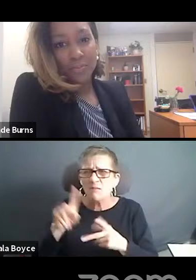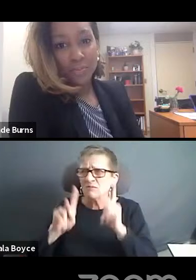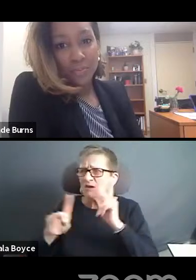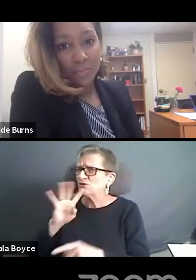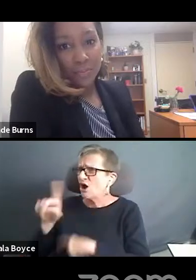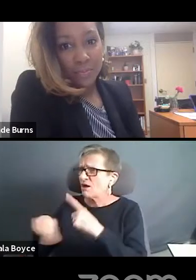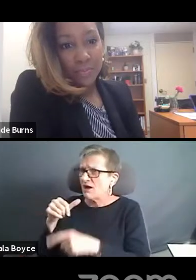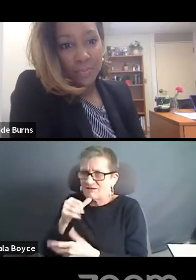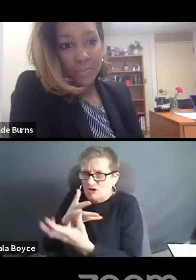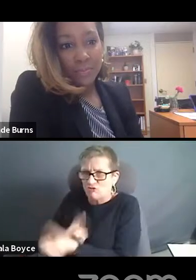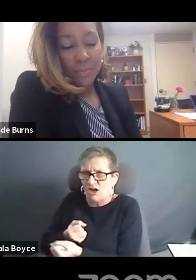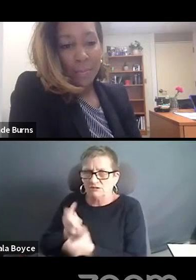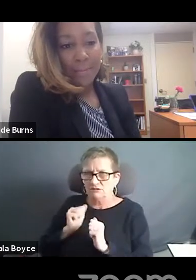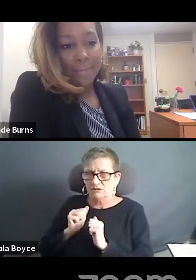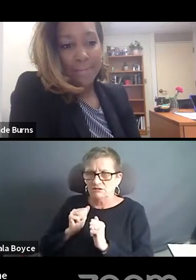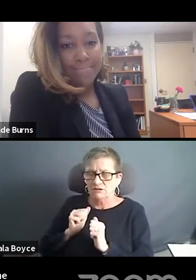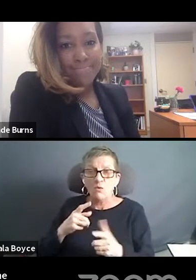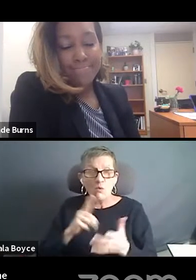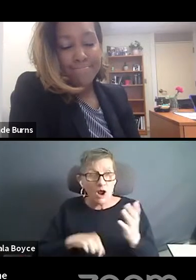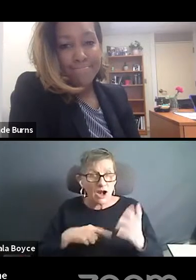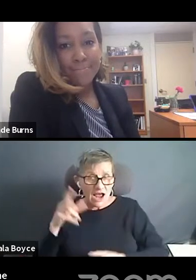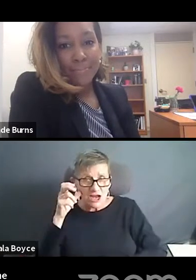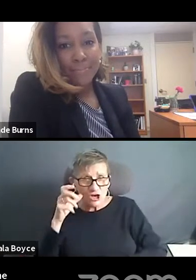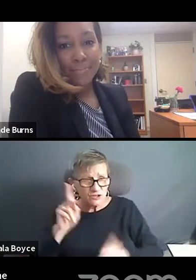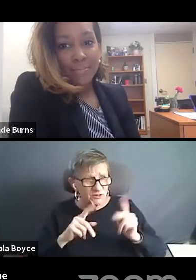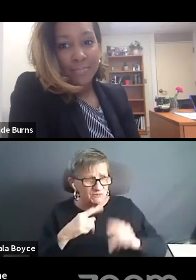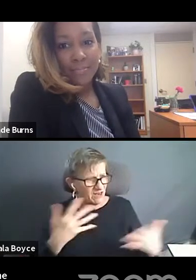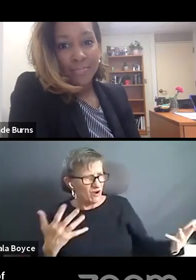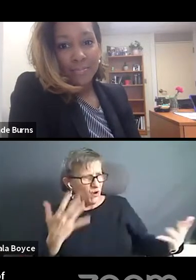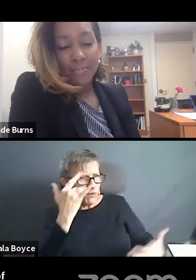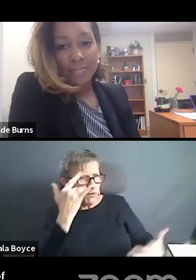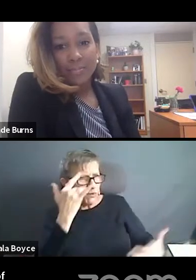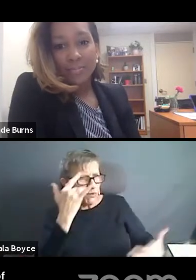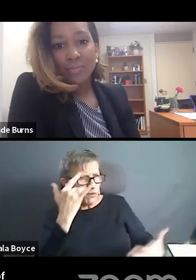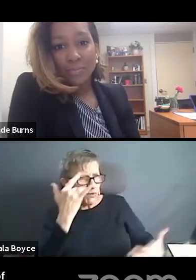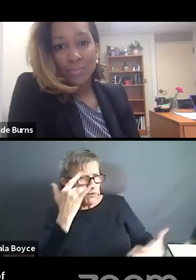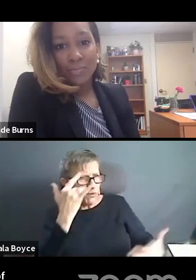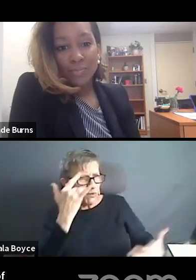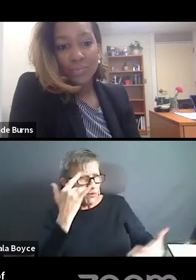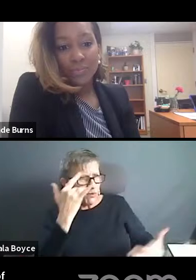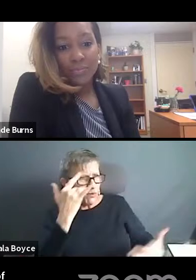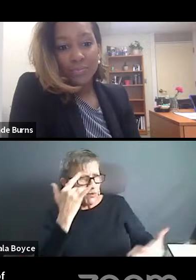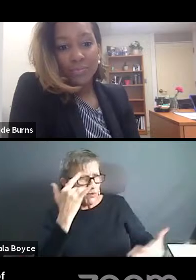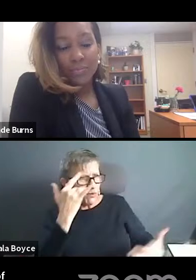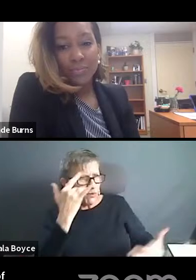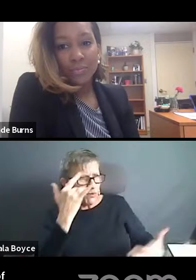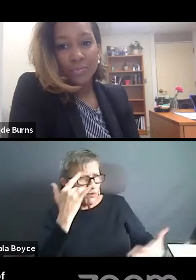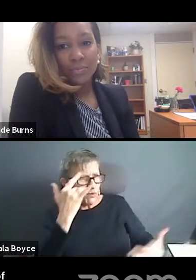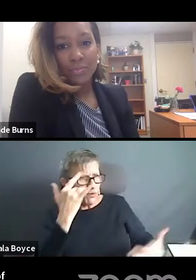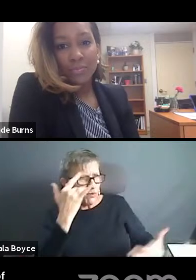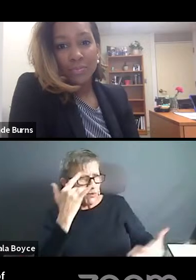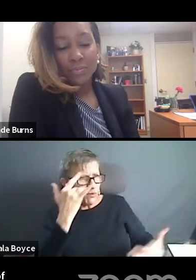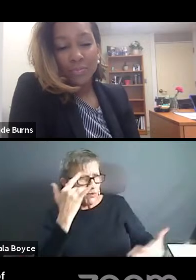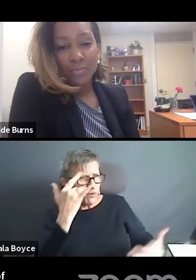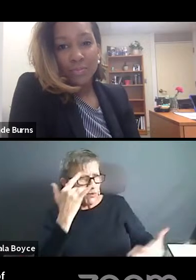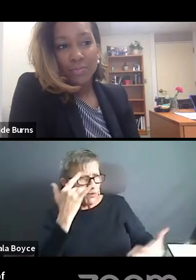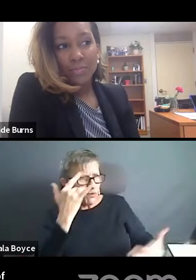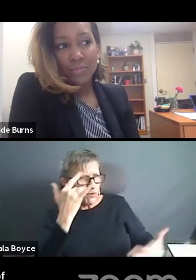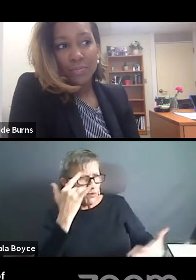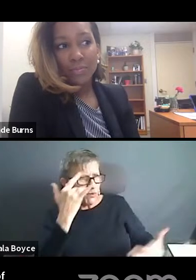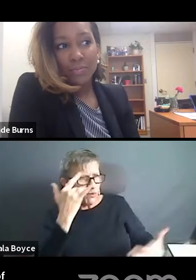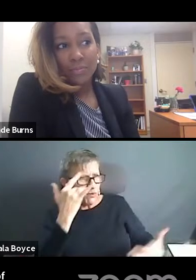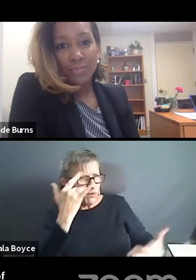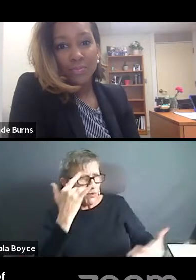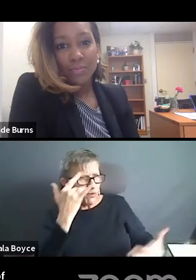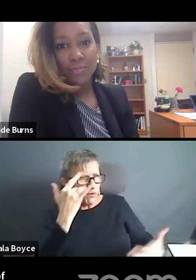hear is that people say, you know, why is it that Black people just don't trust this system? And here we are, we're trying to help them, but they're